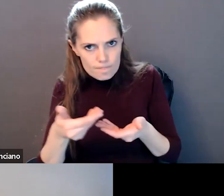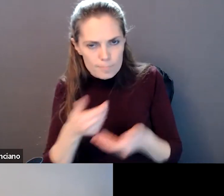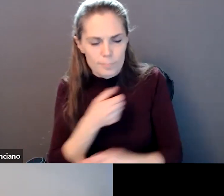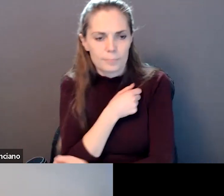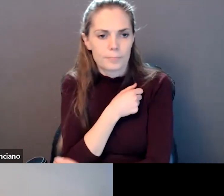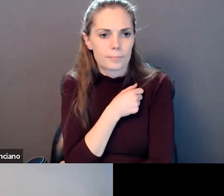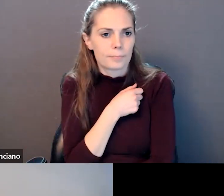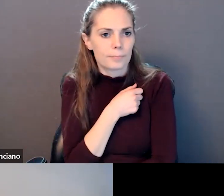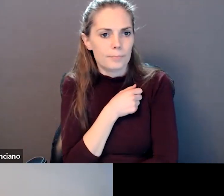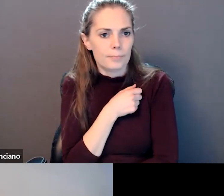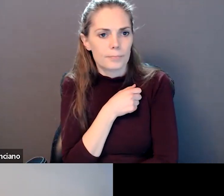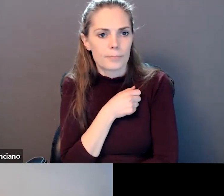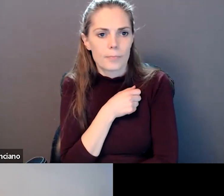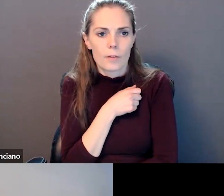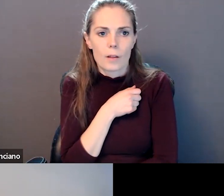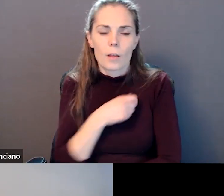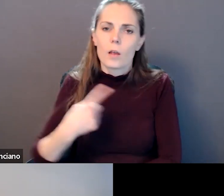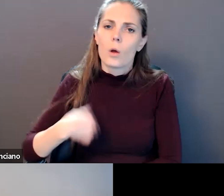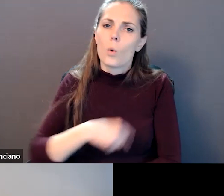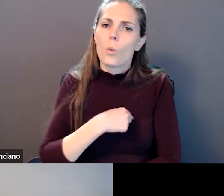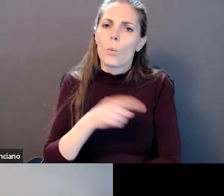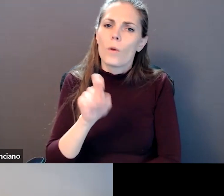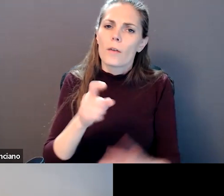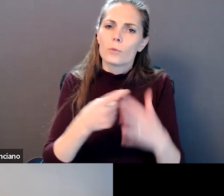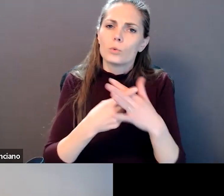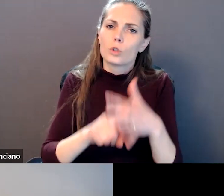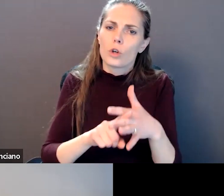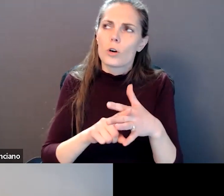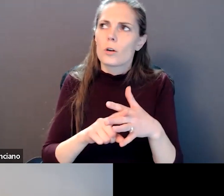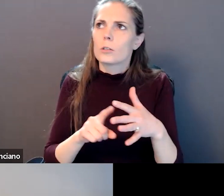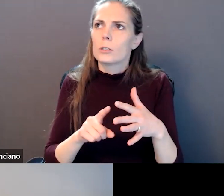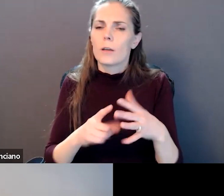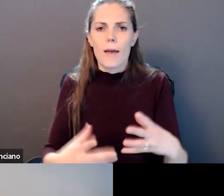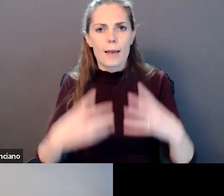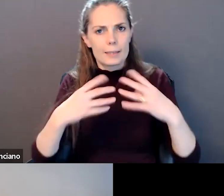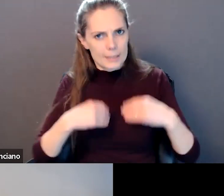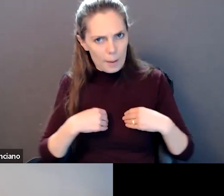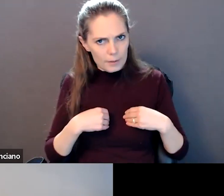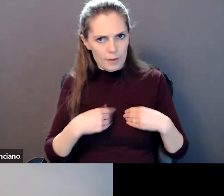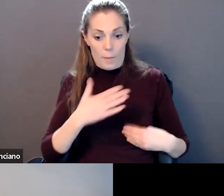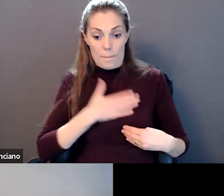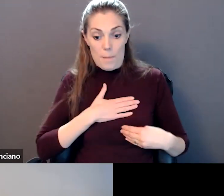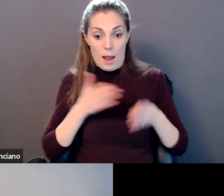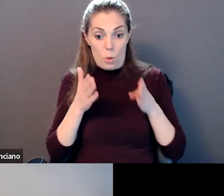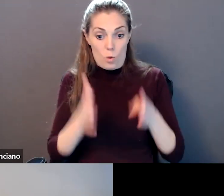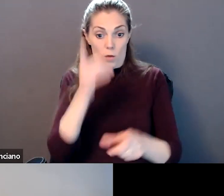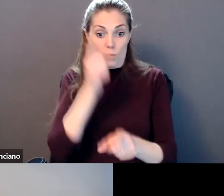really accepting that there are other ways of knowing. And I wanted to